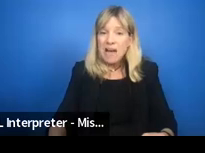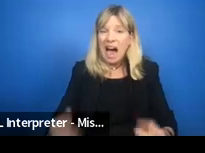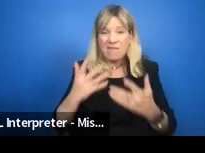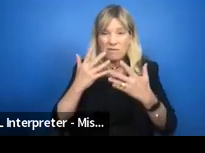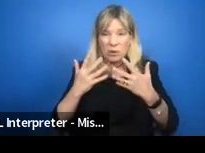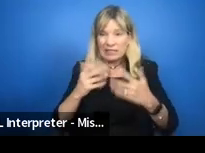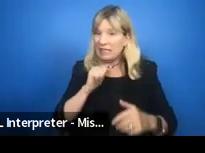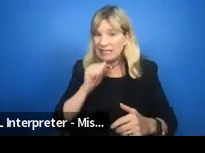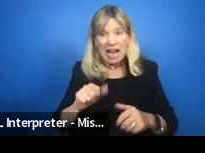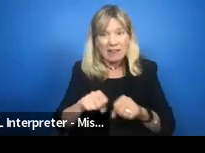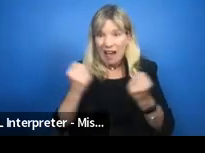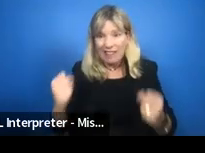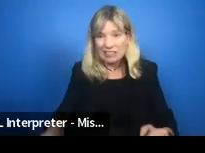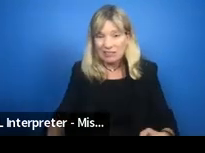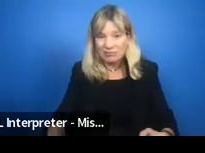Unfortunately, It's not.